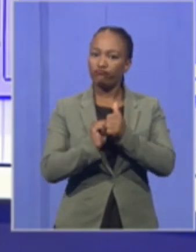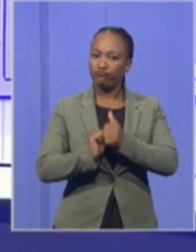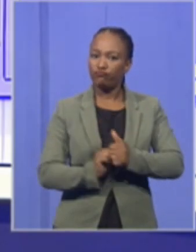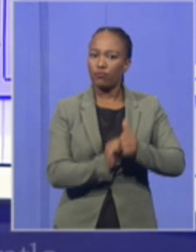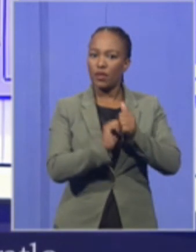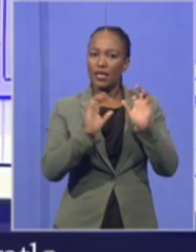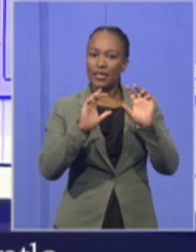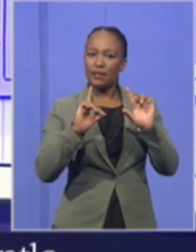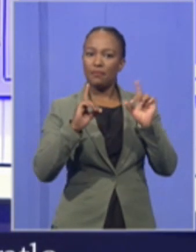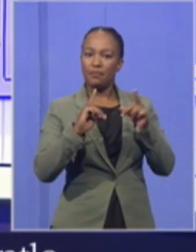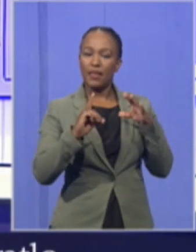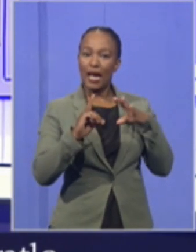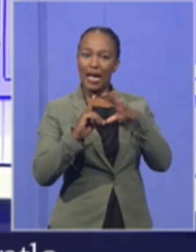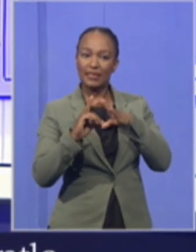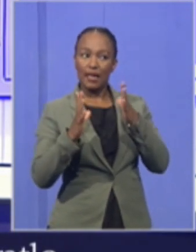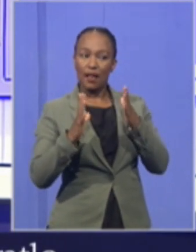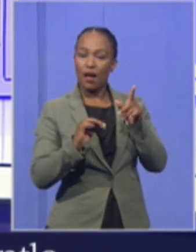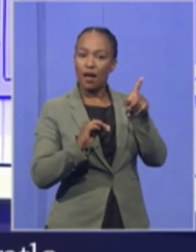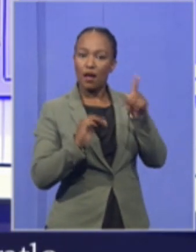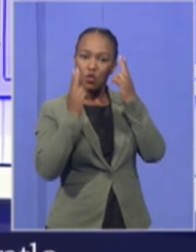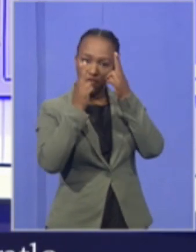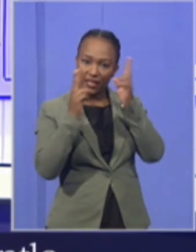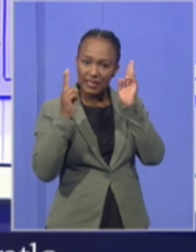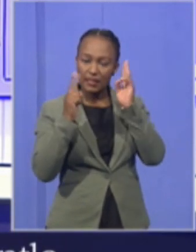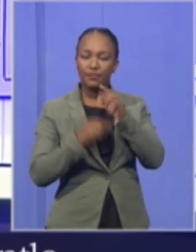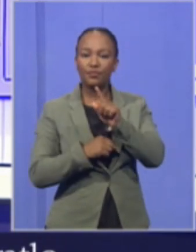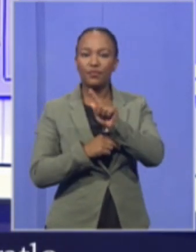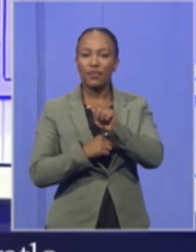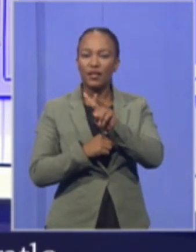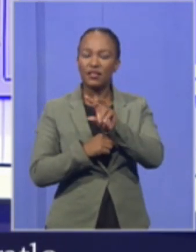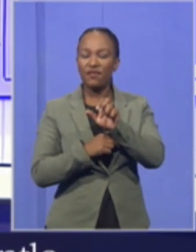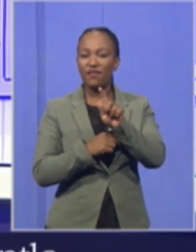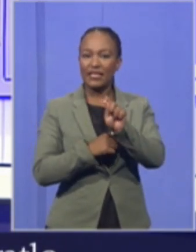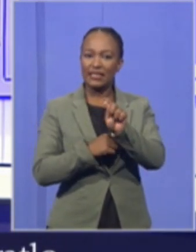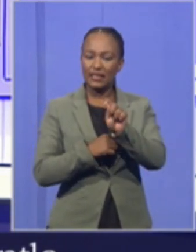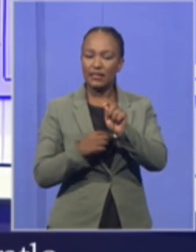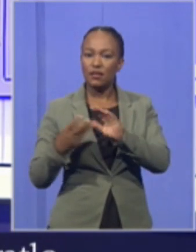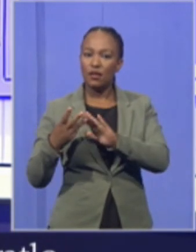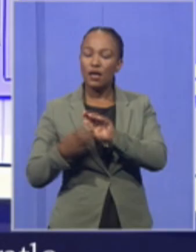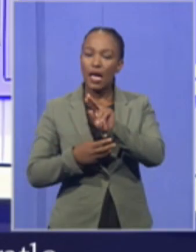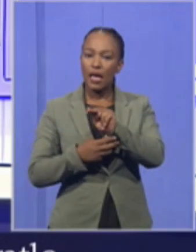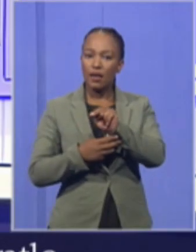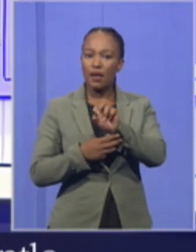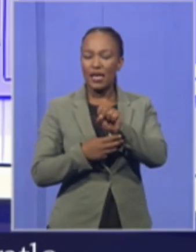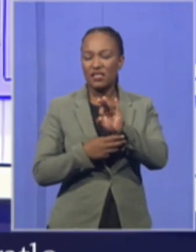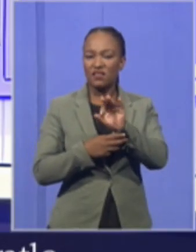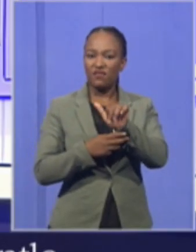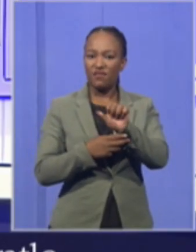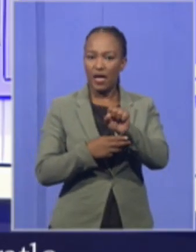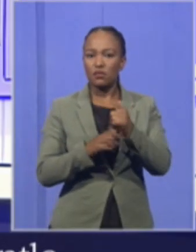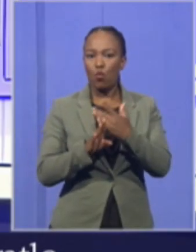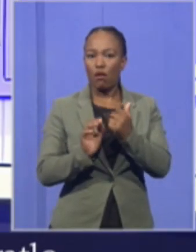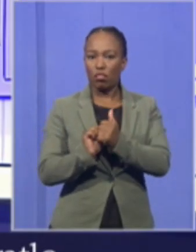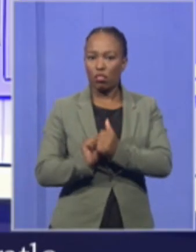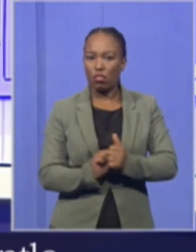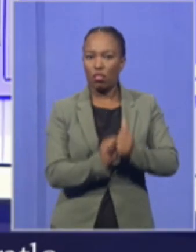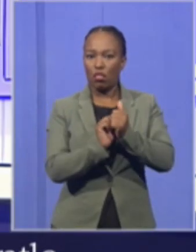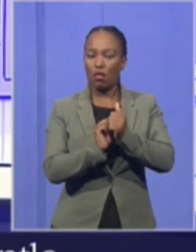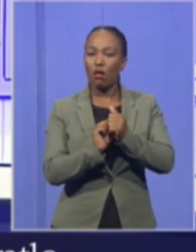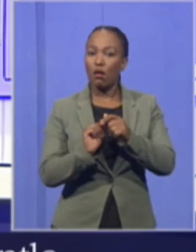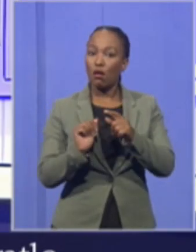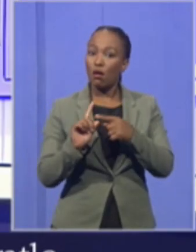lefapha ba kanselara ba university ba go ba di-TVET colleges ga mmogo le NSFAS. Tona o buile se mo letsatsing la ntlha la